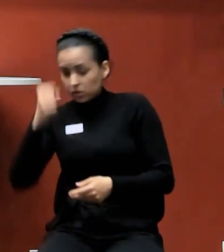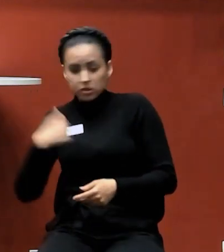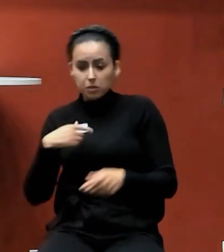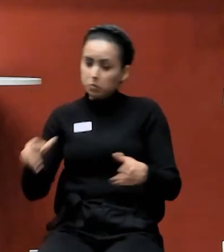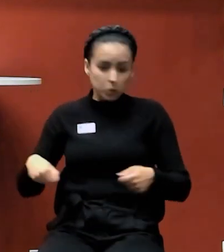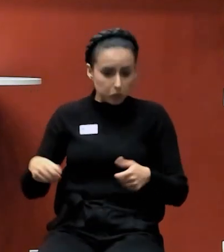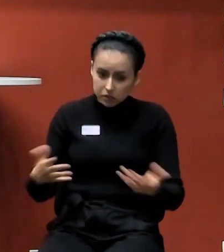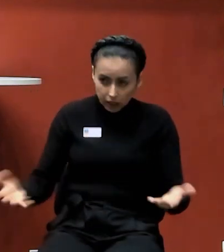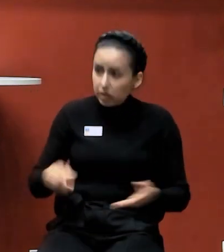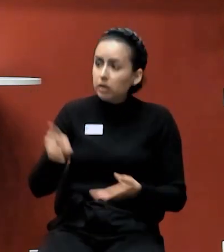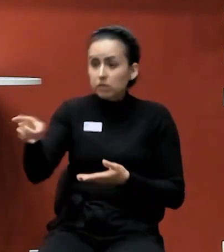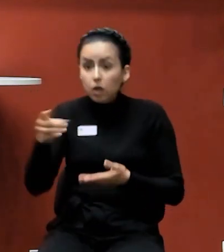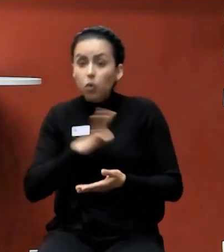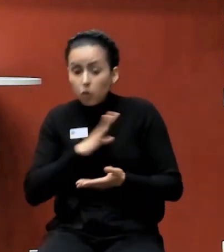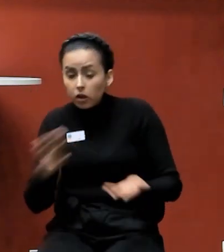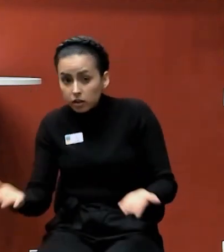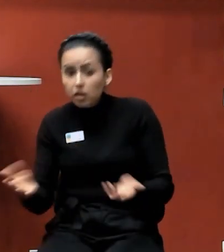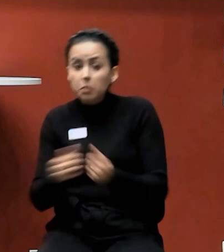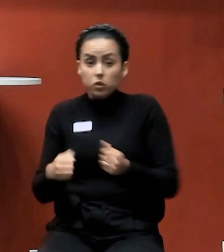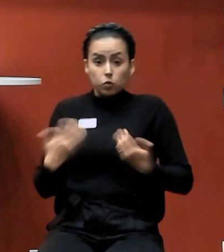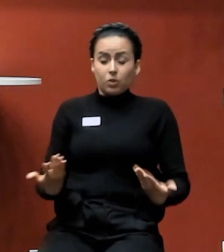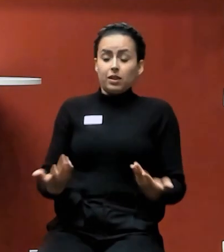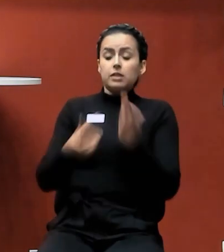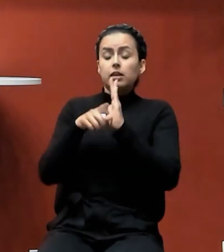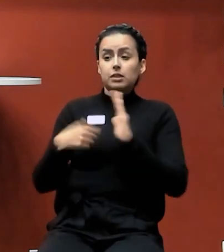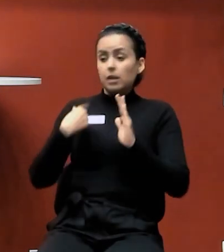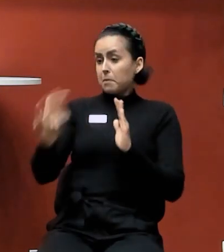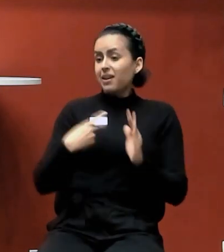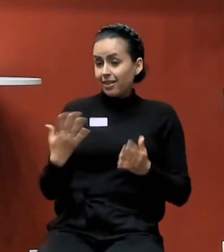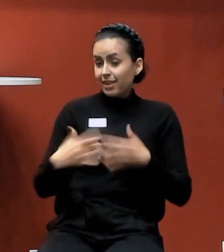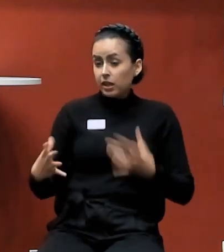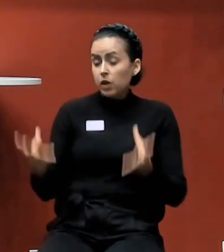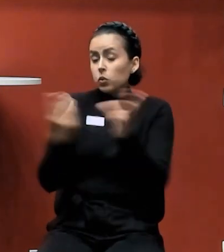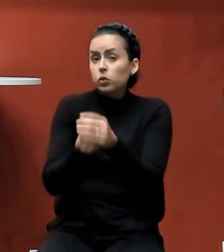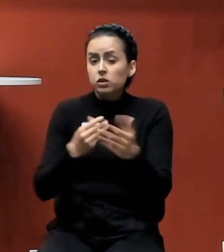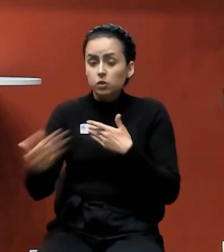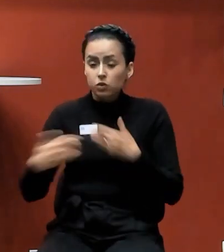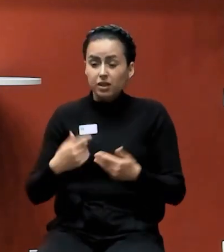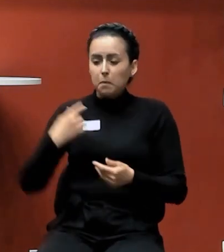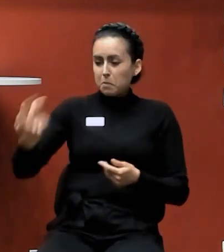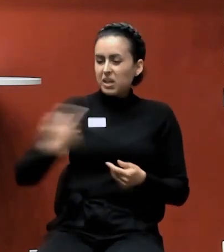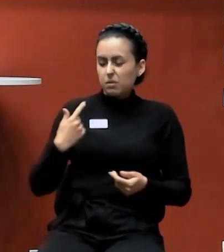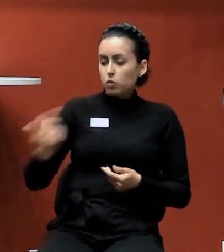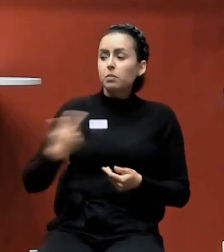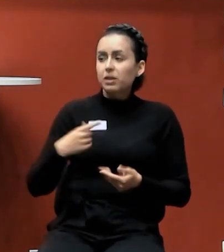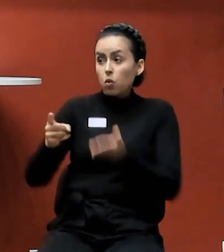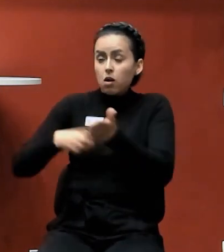you're in a wheelchair, but in this moment, we're doing something together which challenges both of us in the same way.